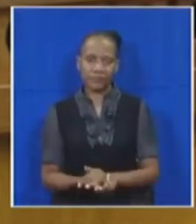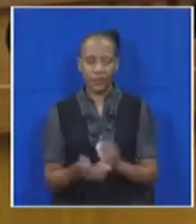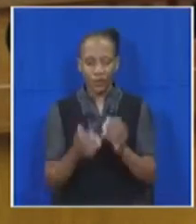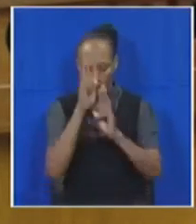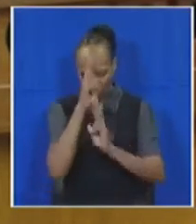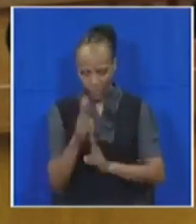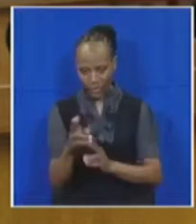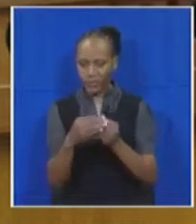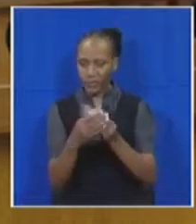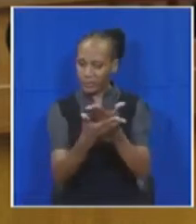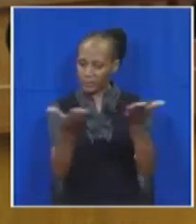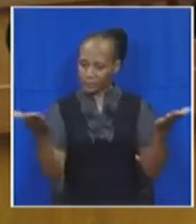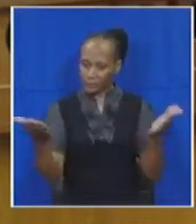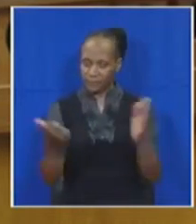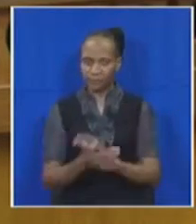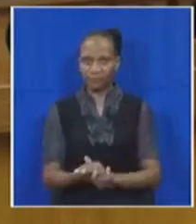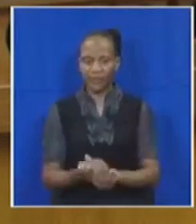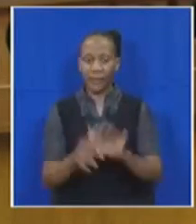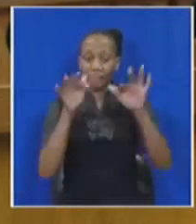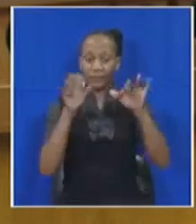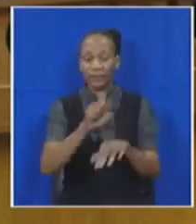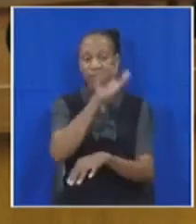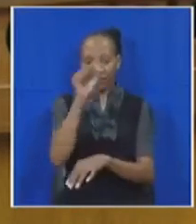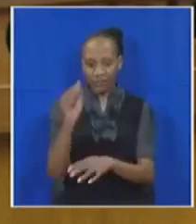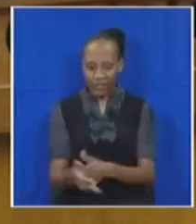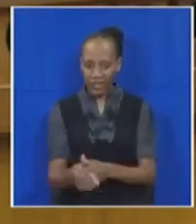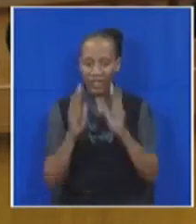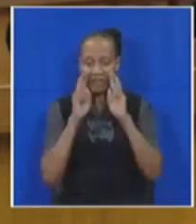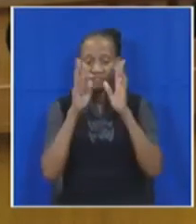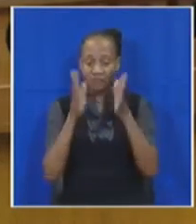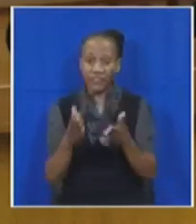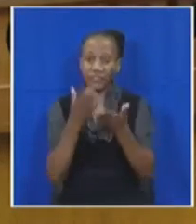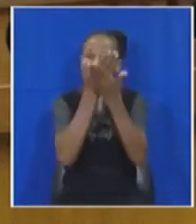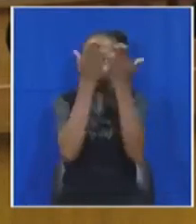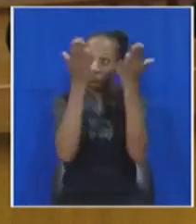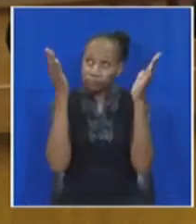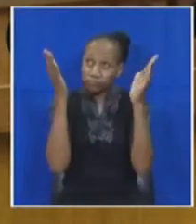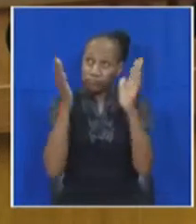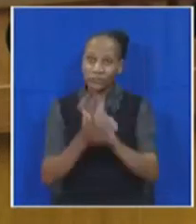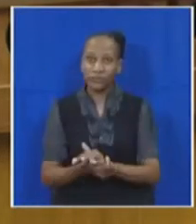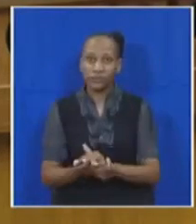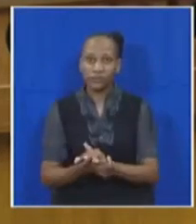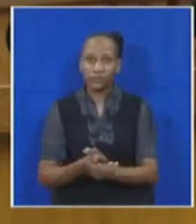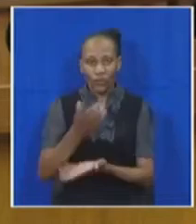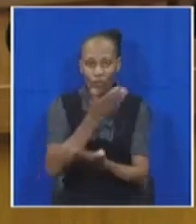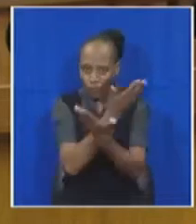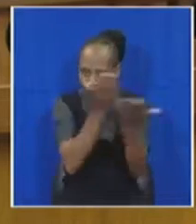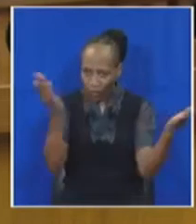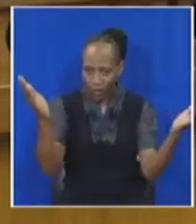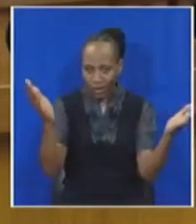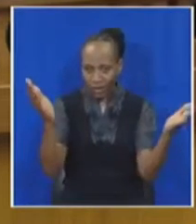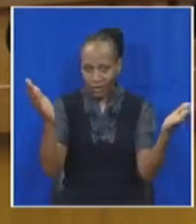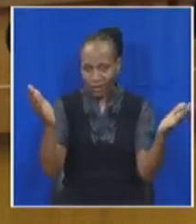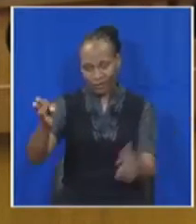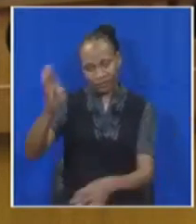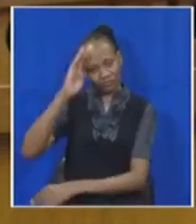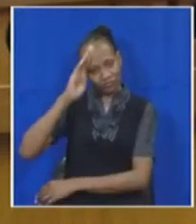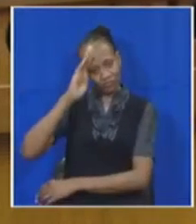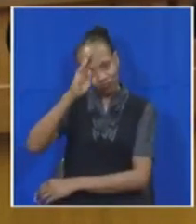Members, fellow South Africans and guests in the gallery, Bagaetsho